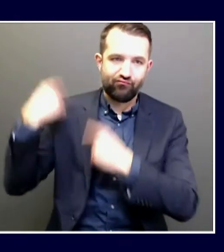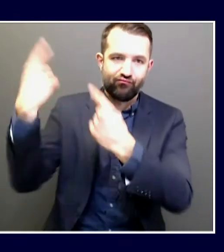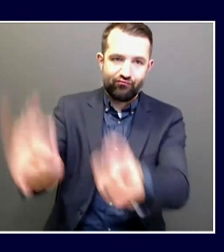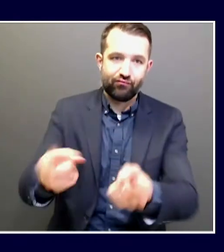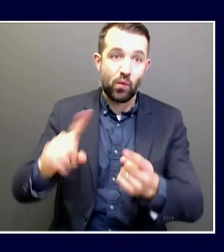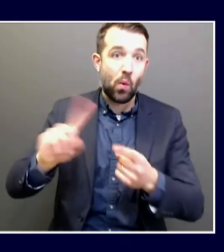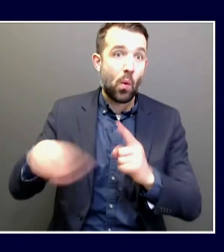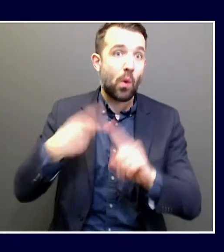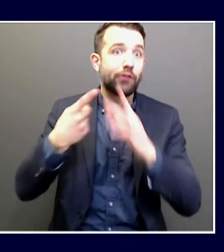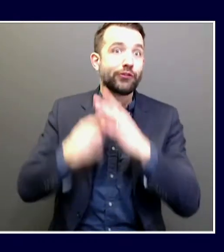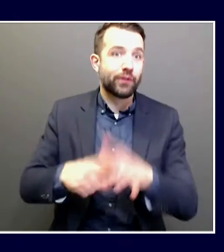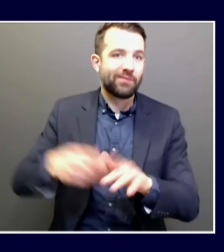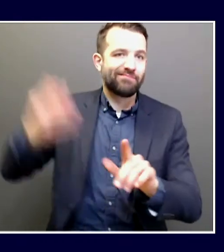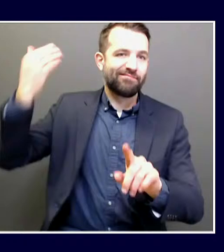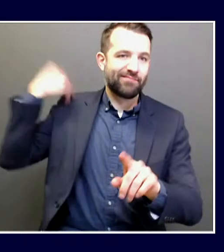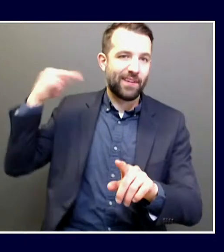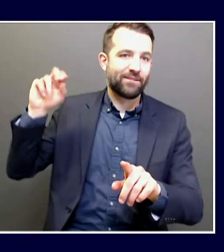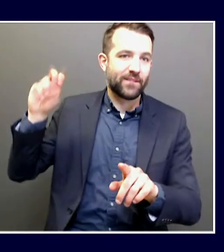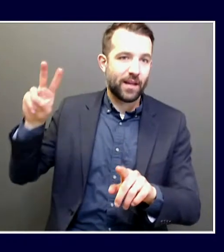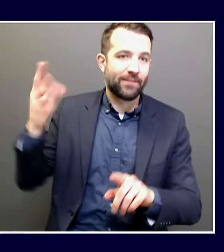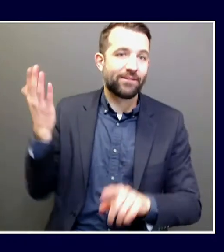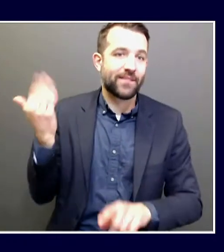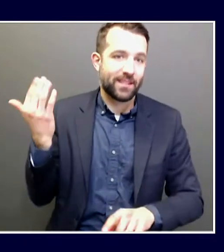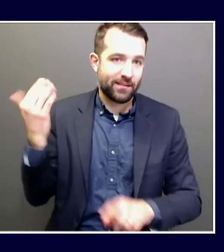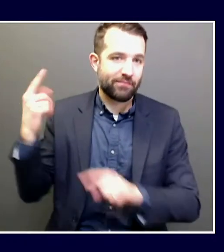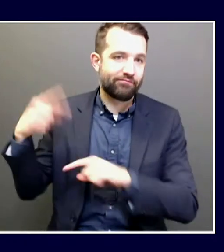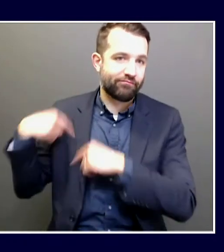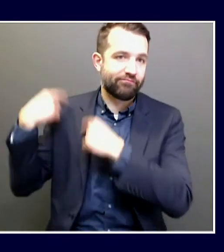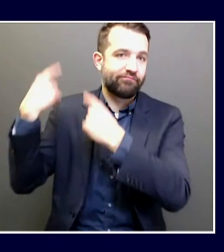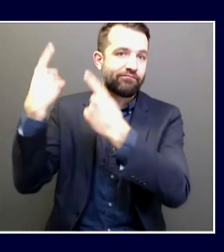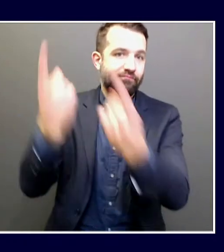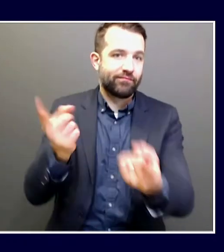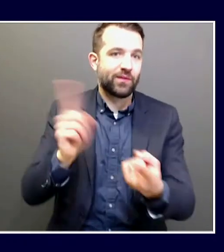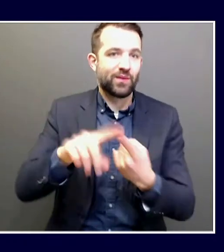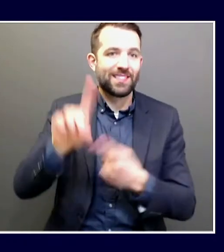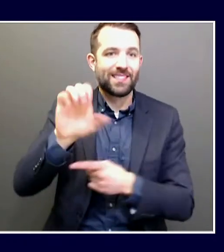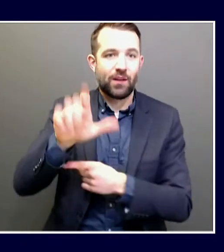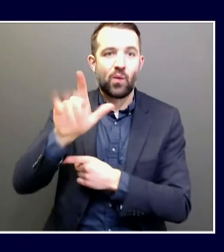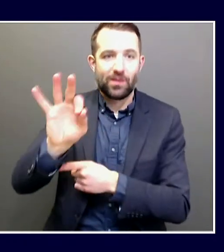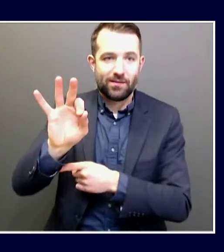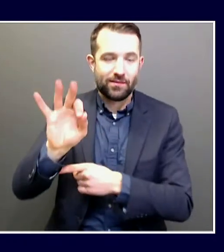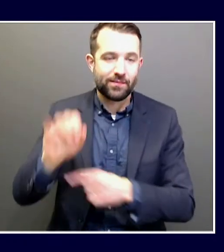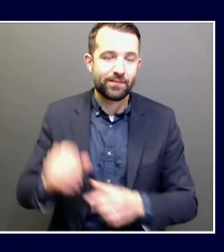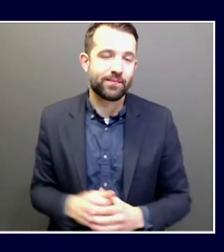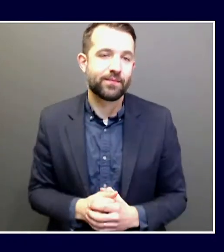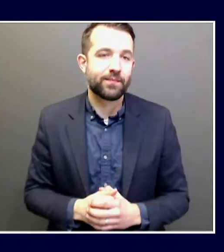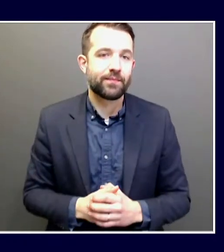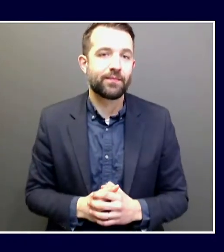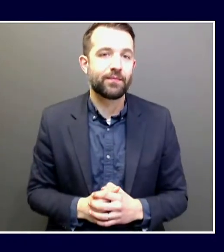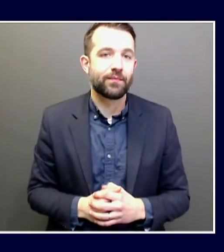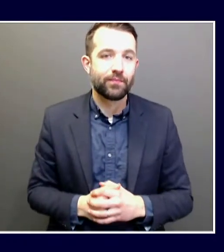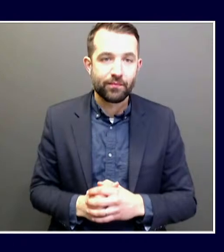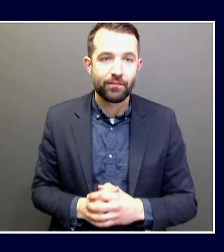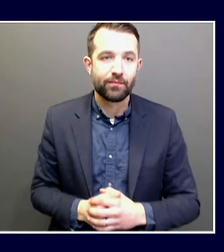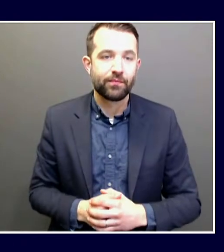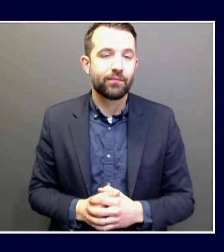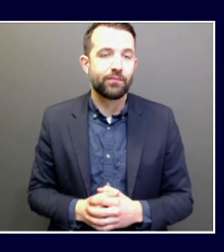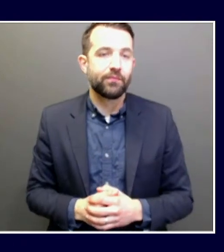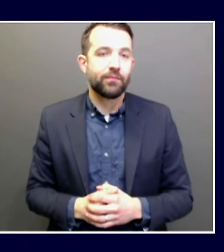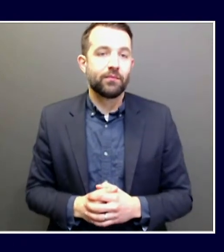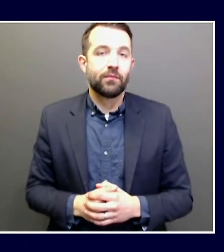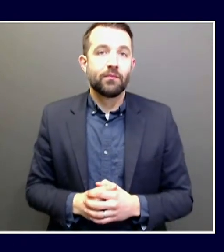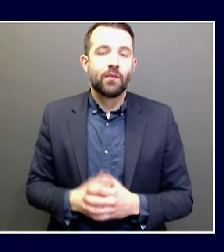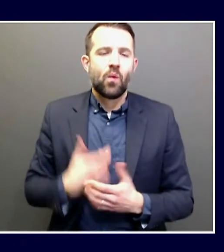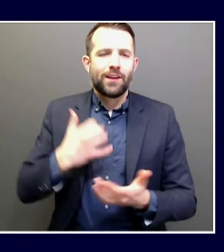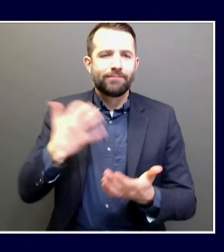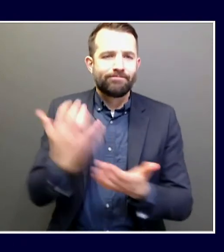of 2021 and December 29th of 2021. We'd like to take a moment to offer